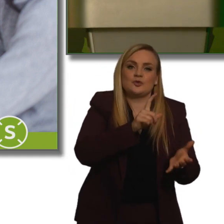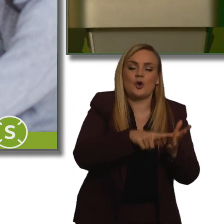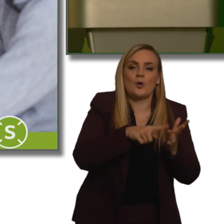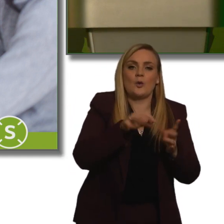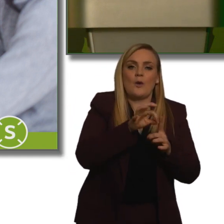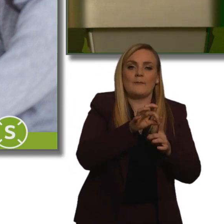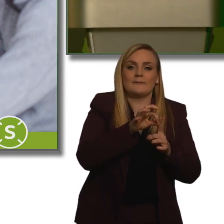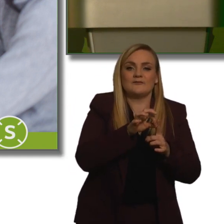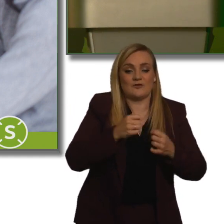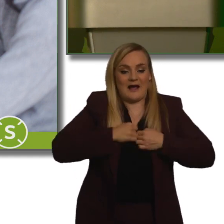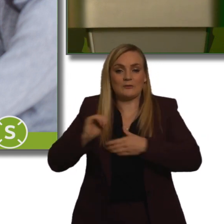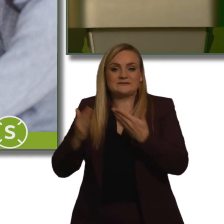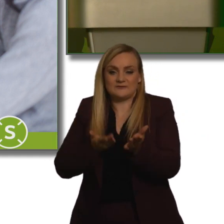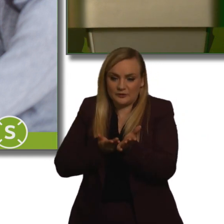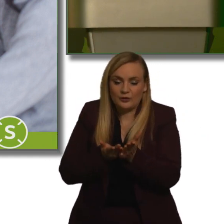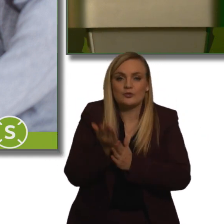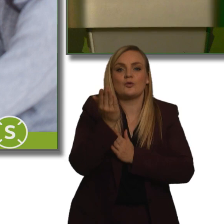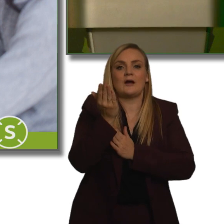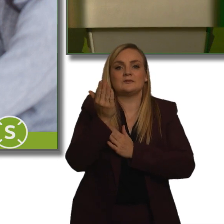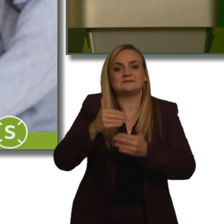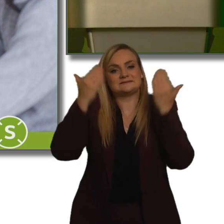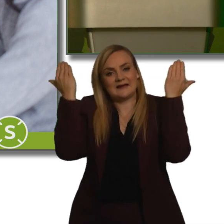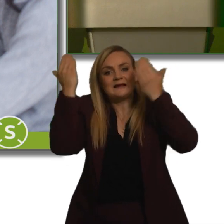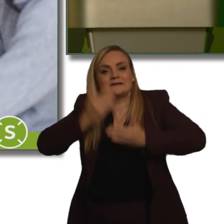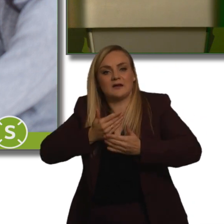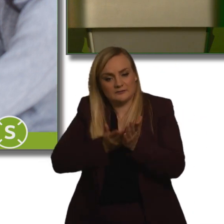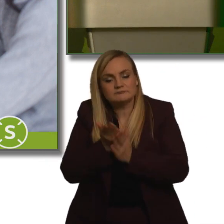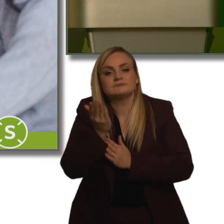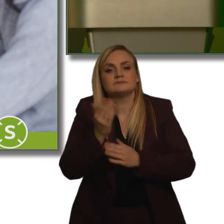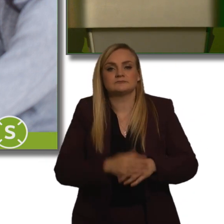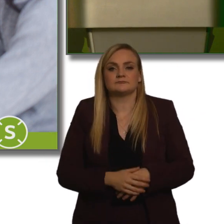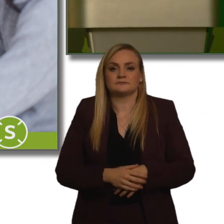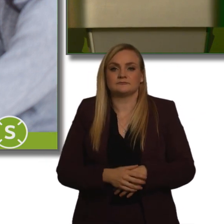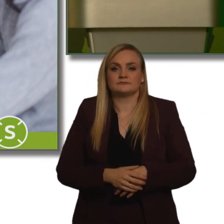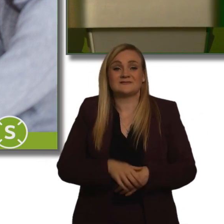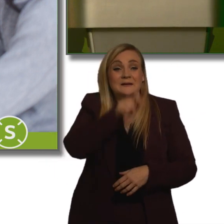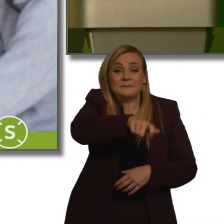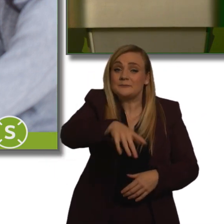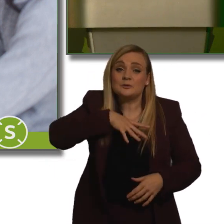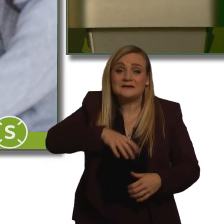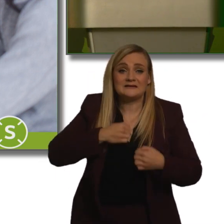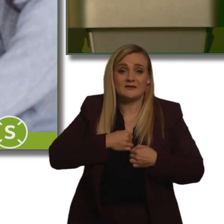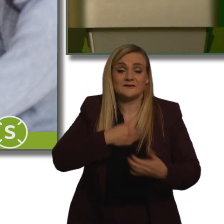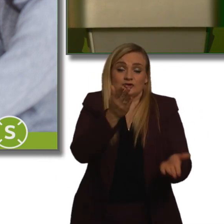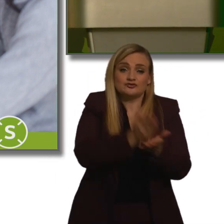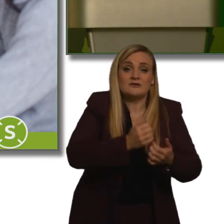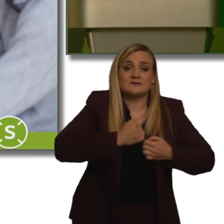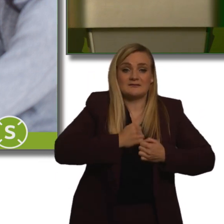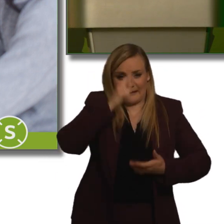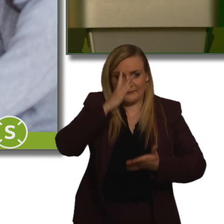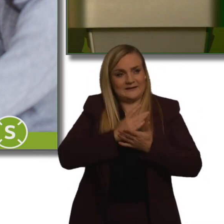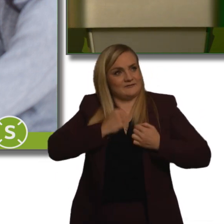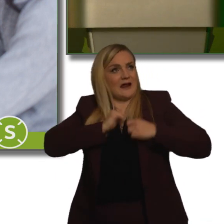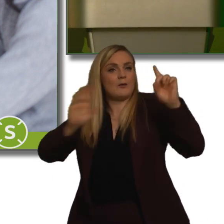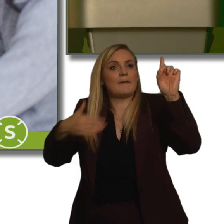running day and night. We continue to exist because people need us, because people trust us and believe in our